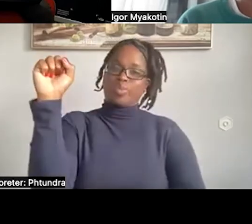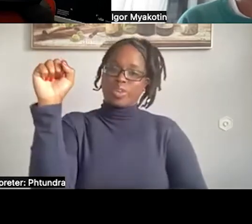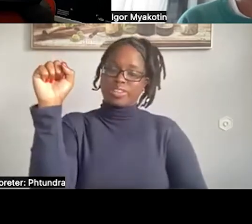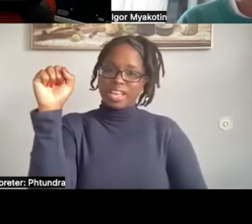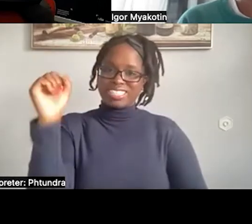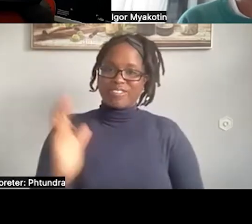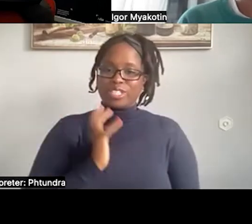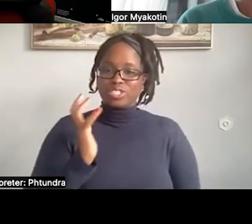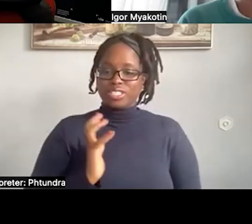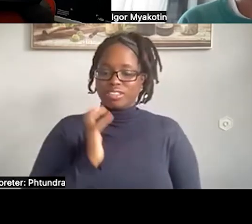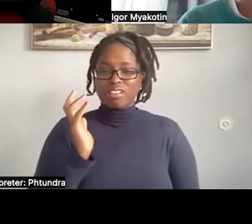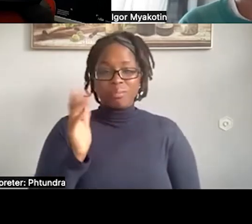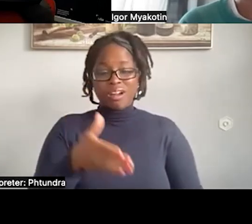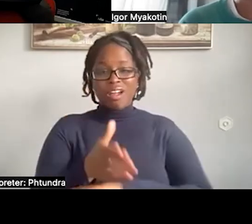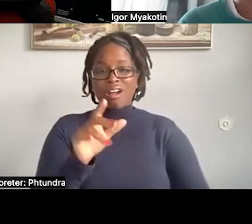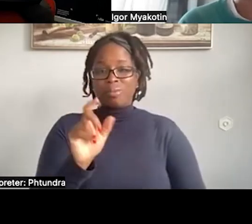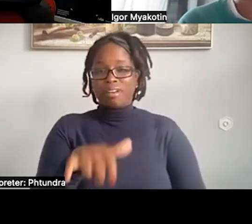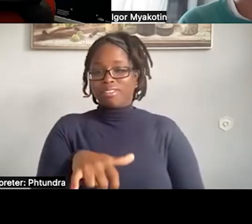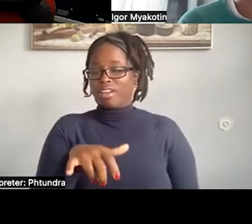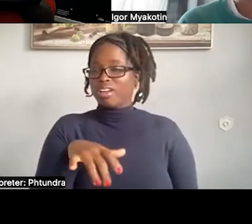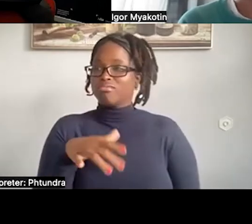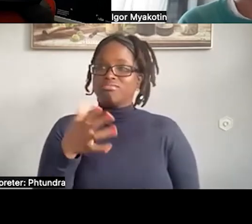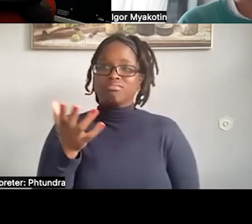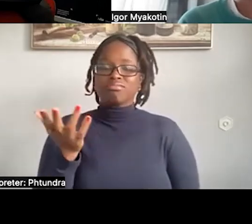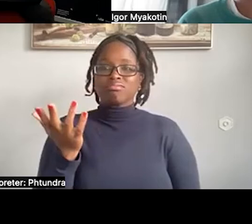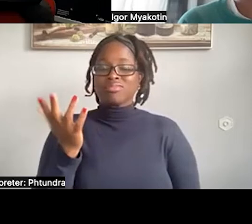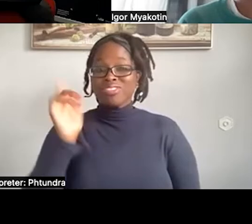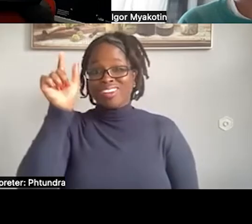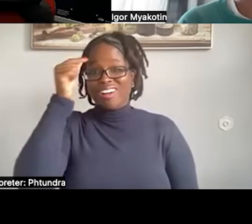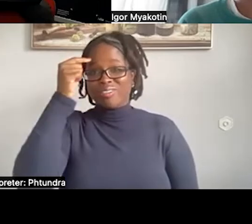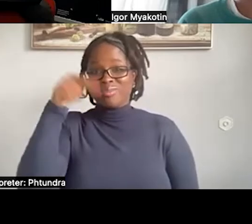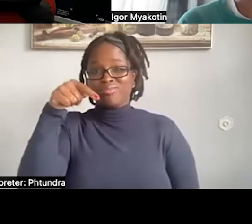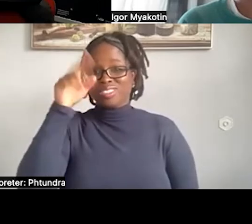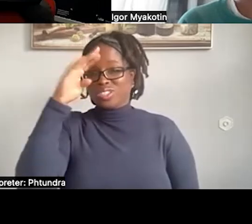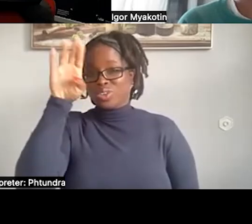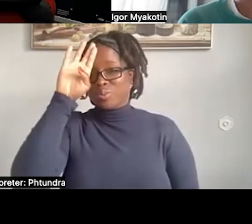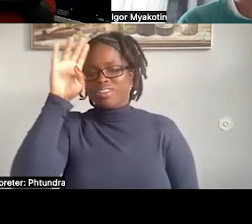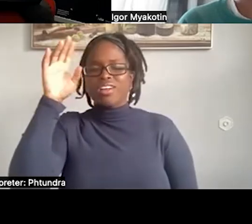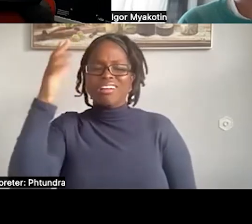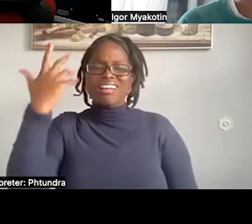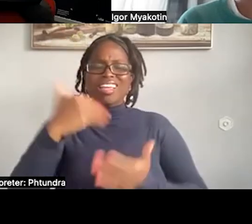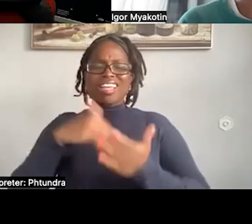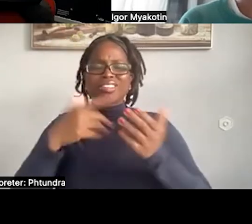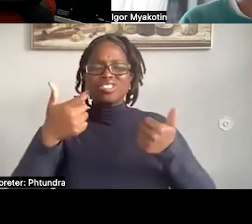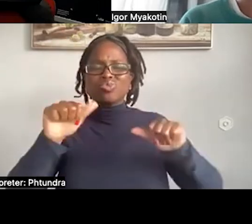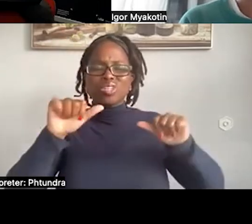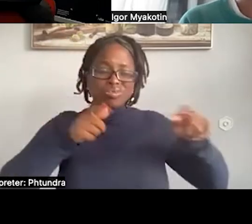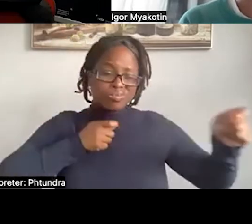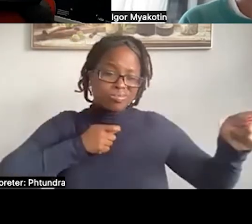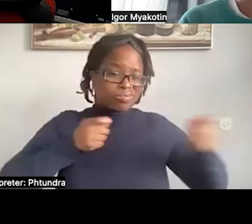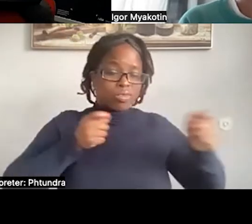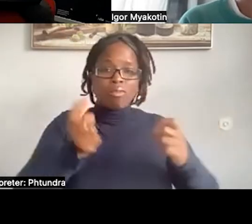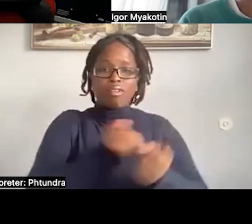that, the way the government are trying to control everything. For example, the